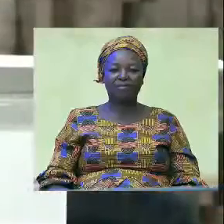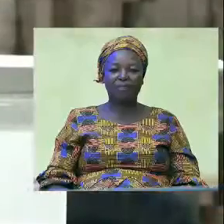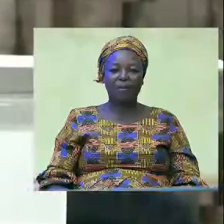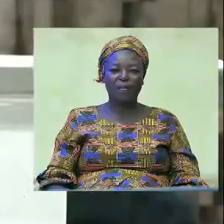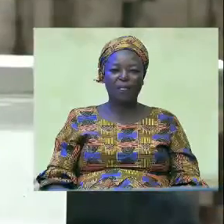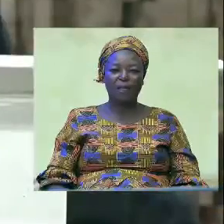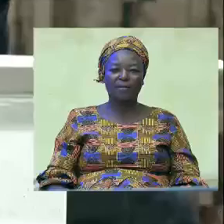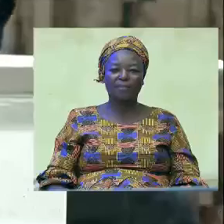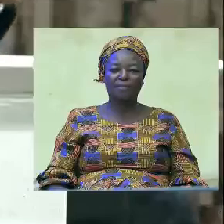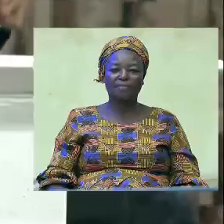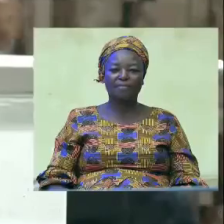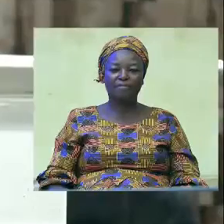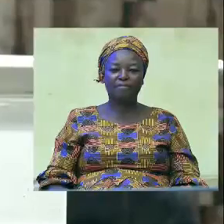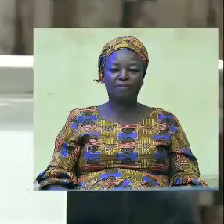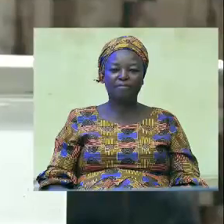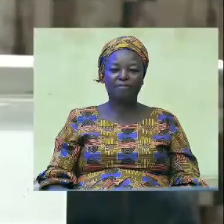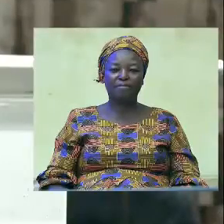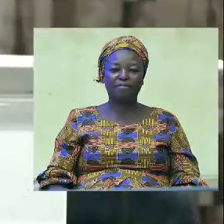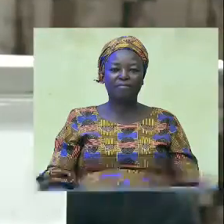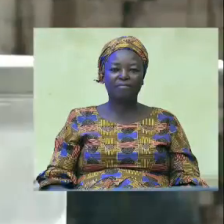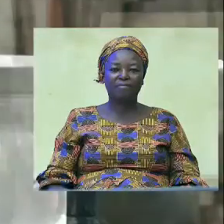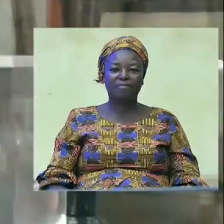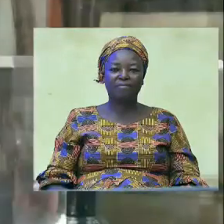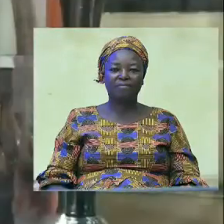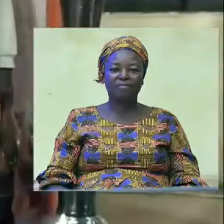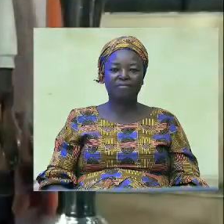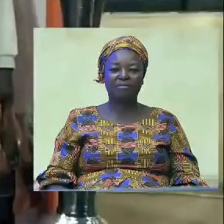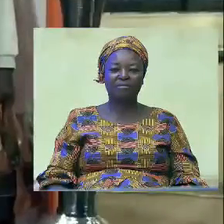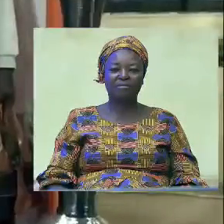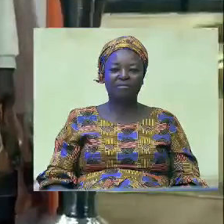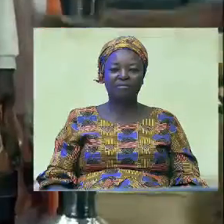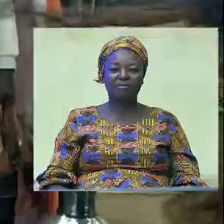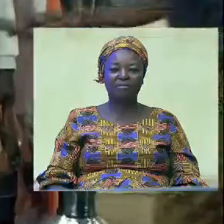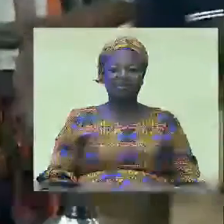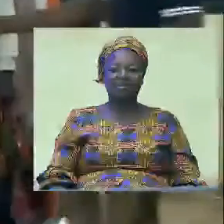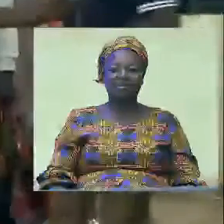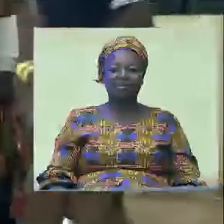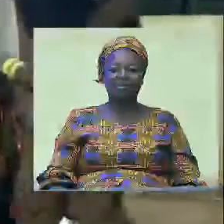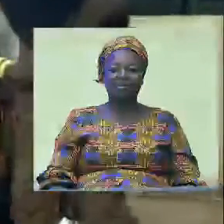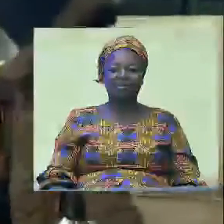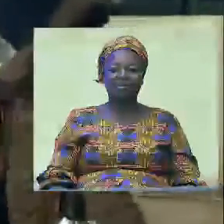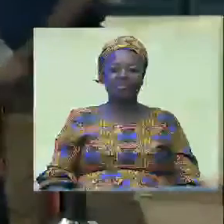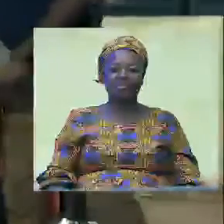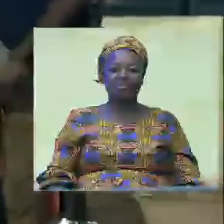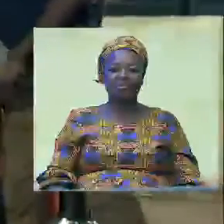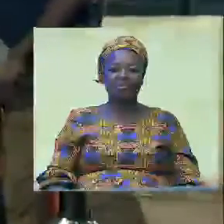Amen. We listen to live testimony from here.